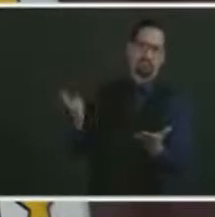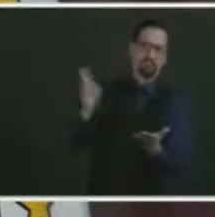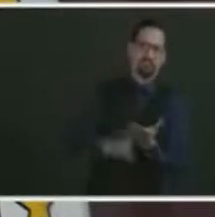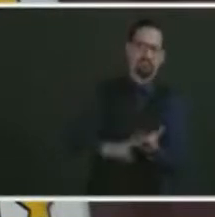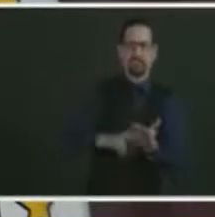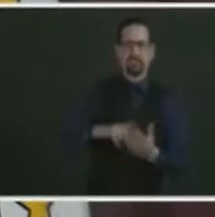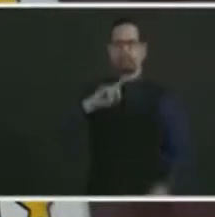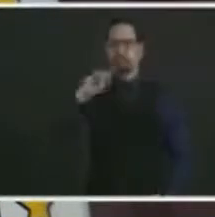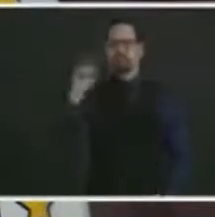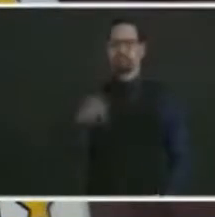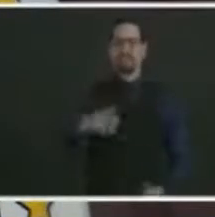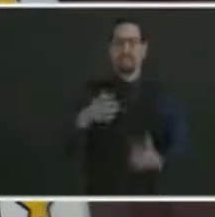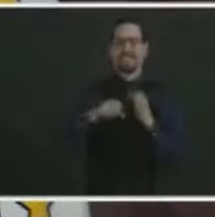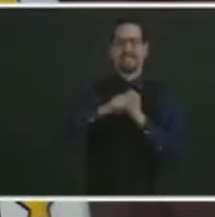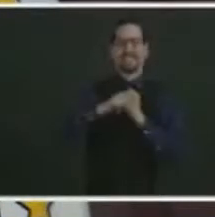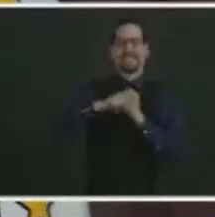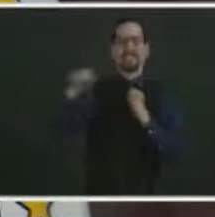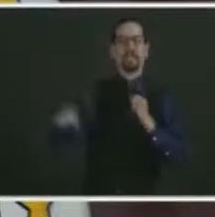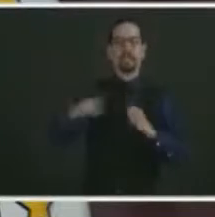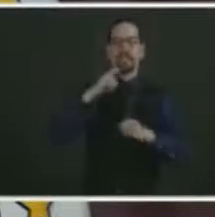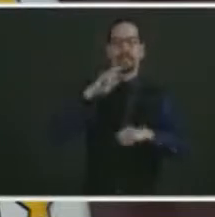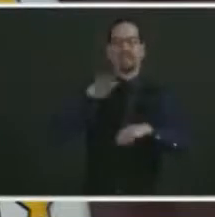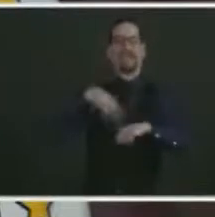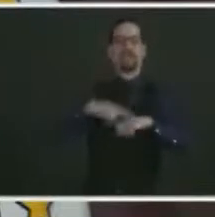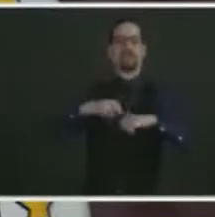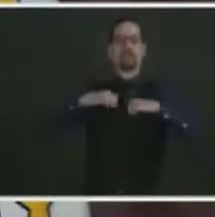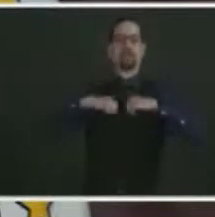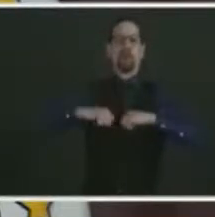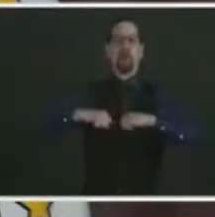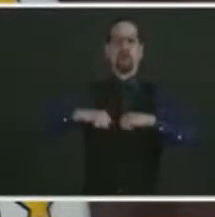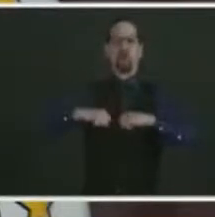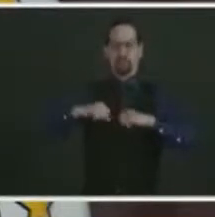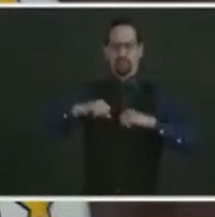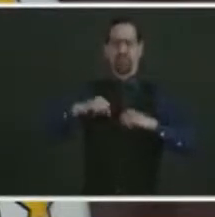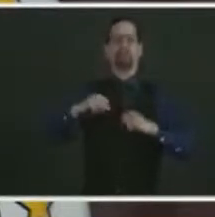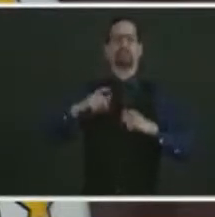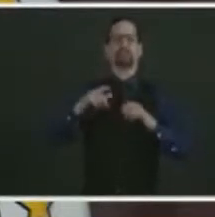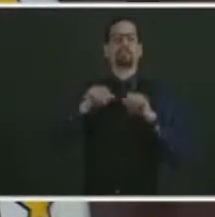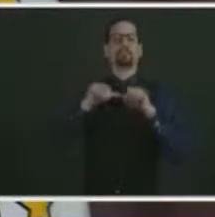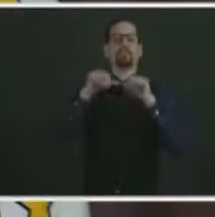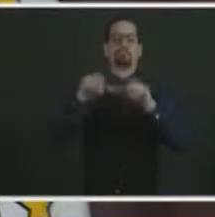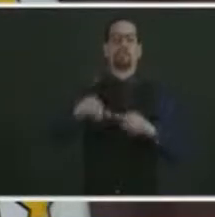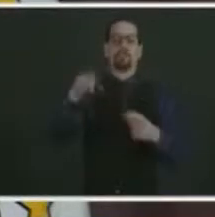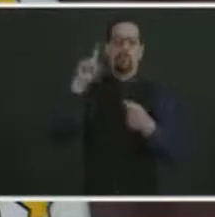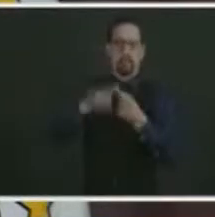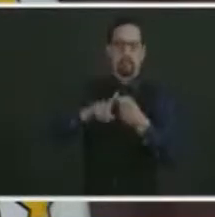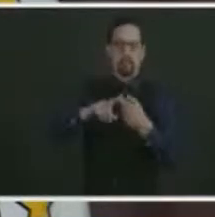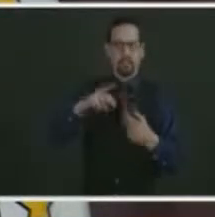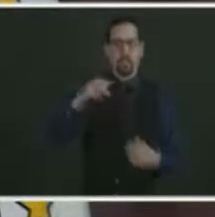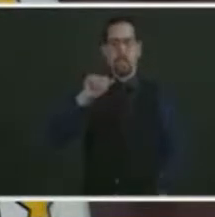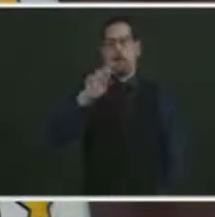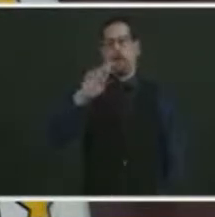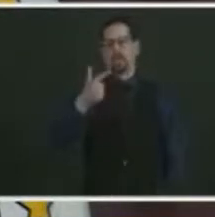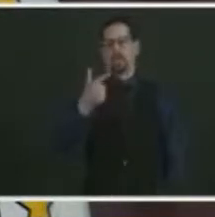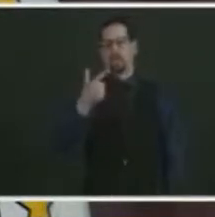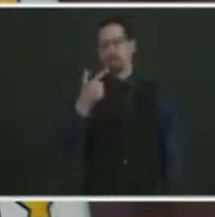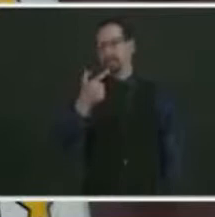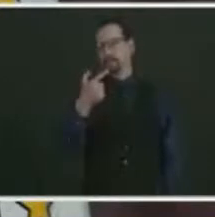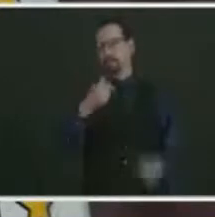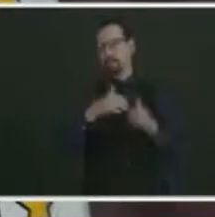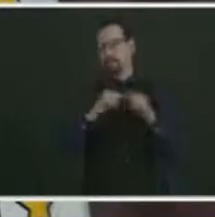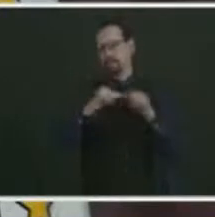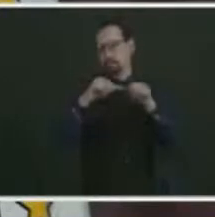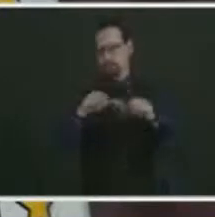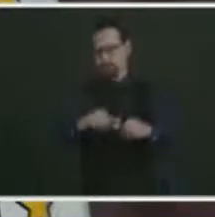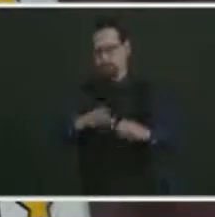our use of the National Guard through to August 21st. So I think that's great news. That's great news for the